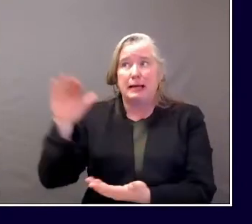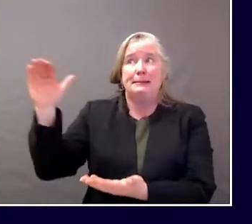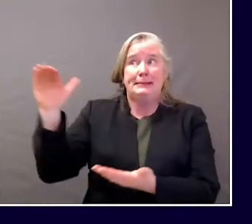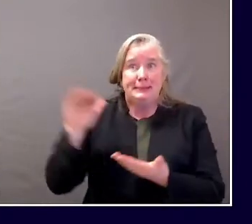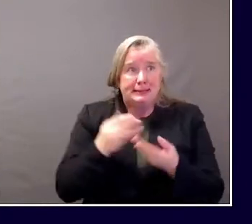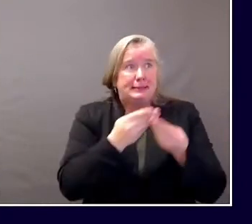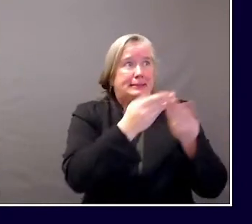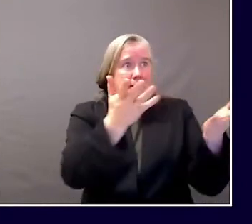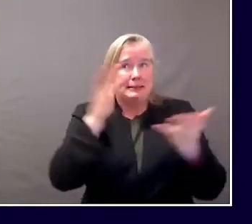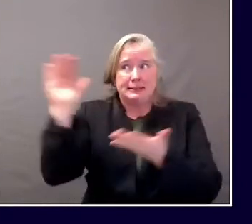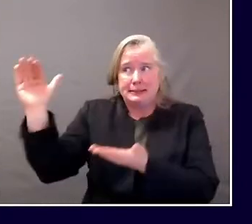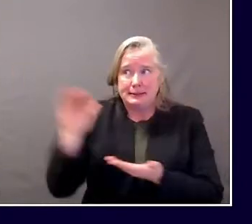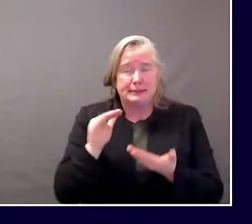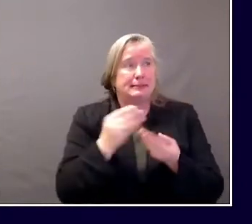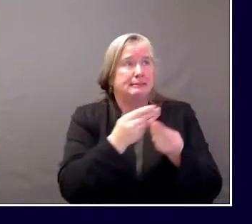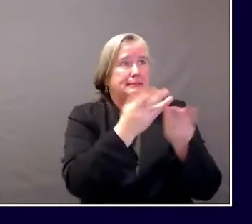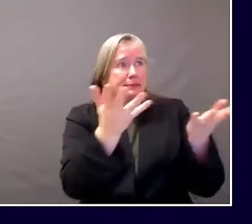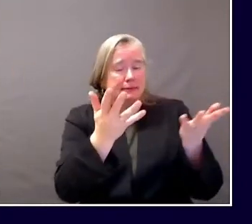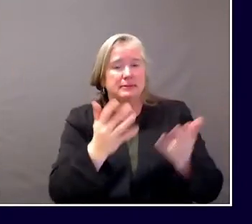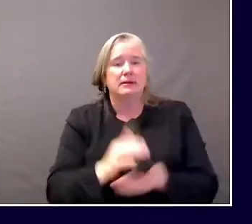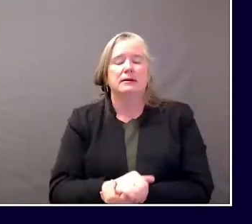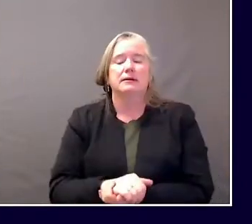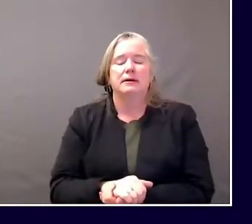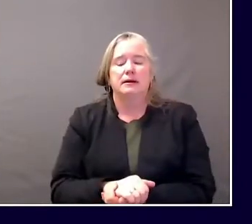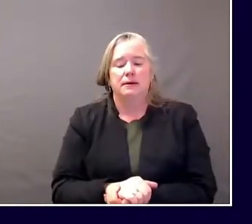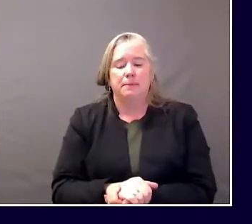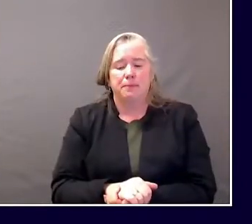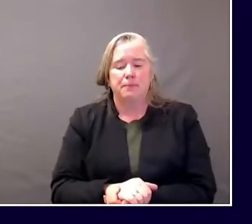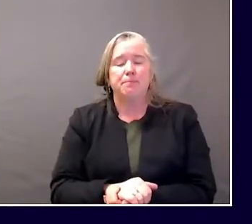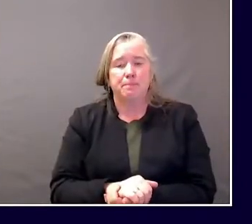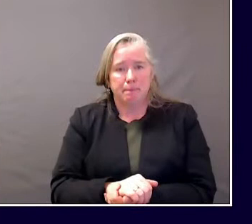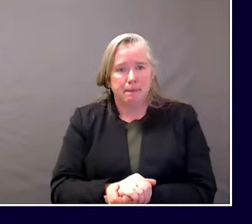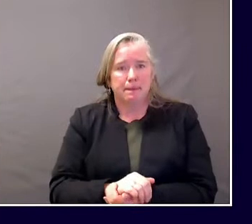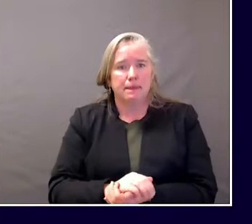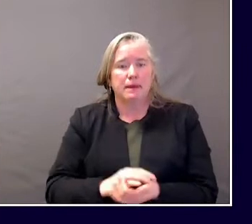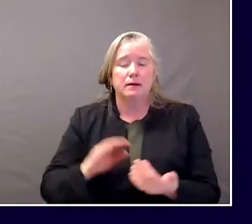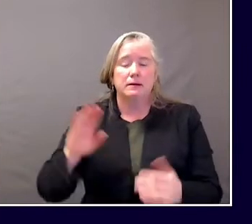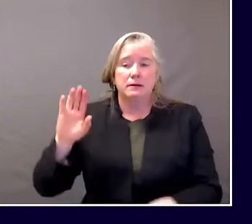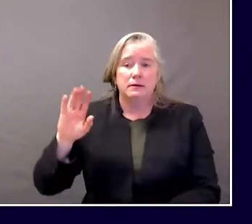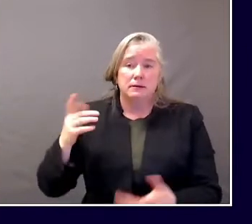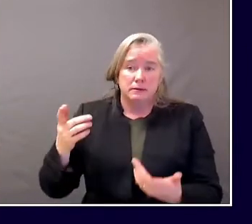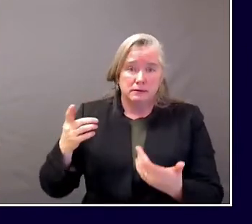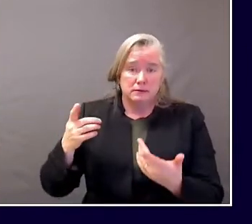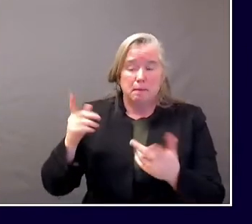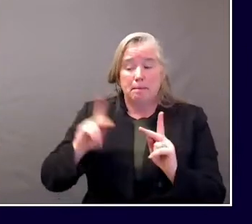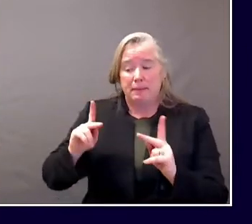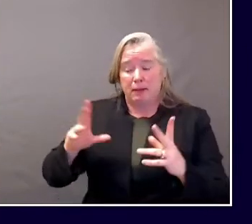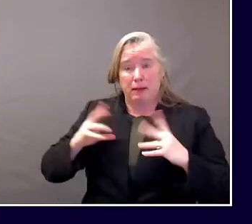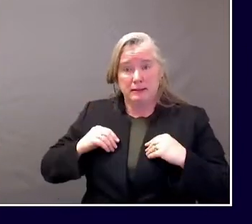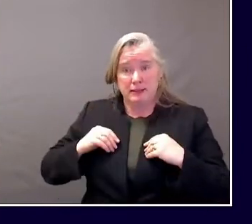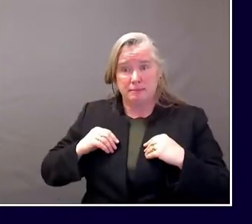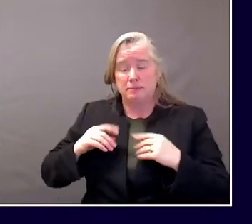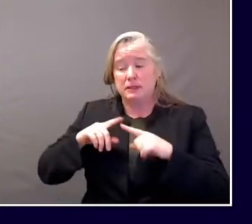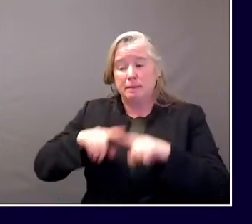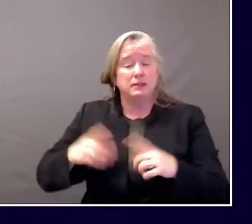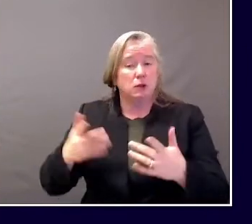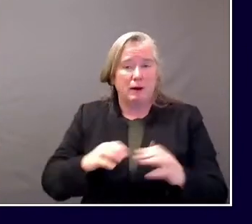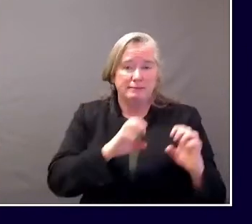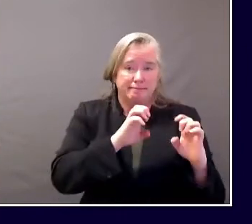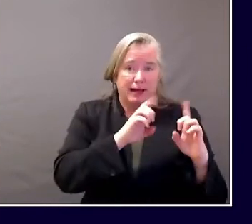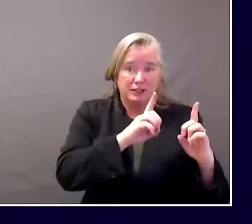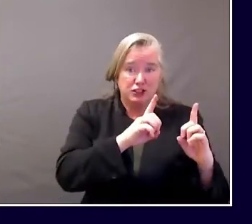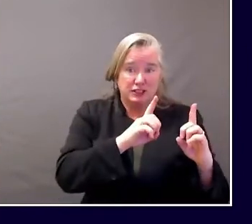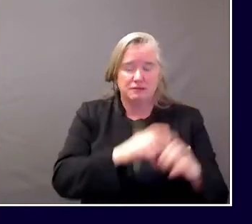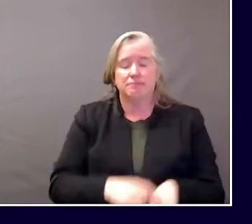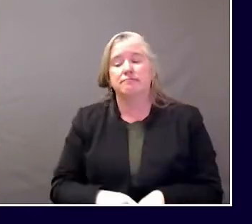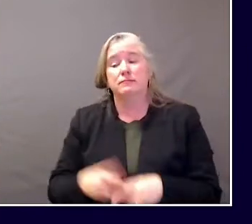me, Patrick, and this won't come as a surprise, uptake depends on two things: education and trust. We want folks